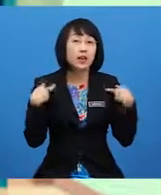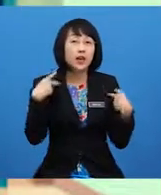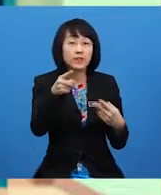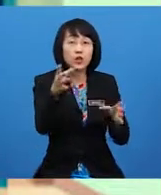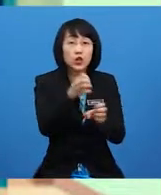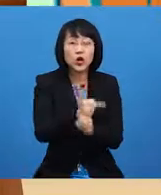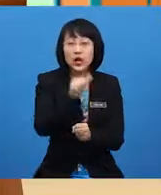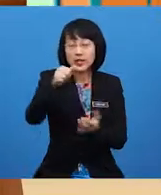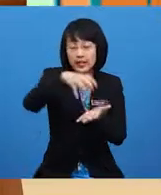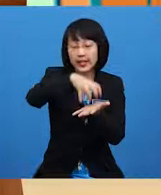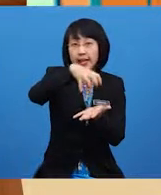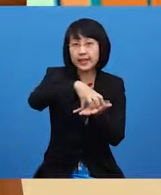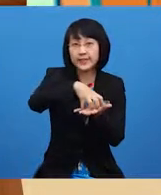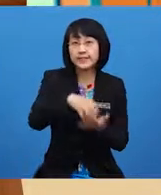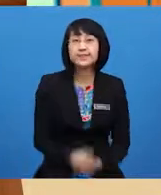a cake?